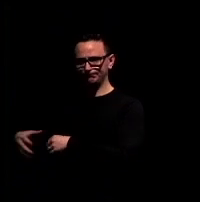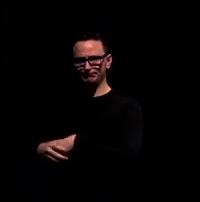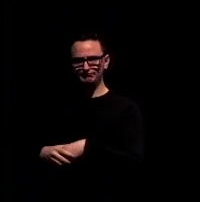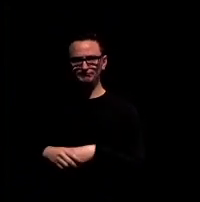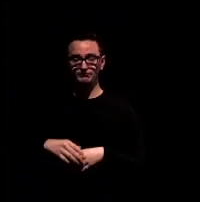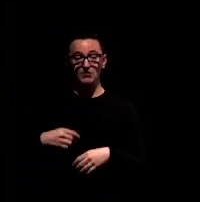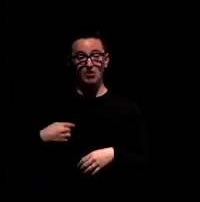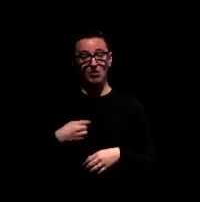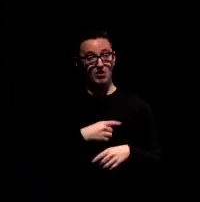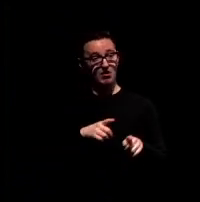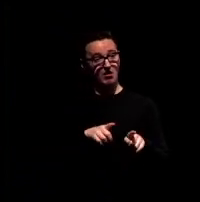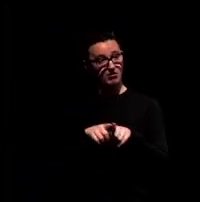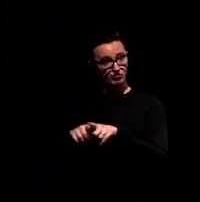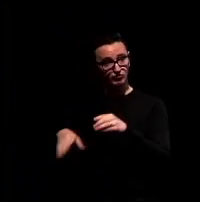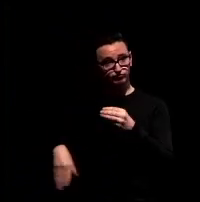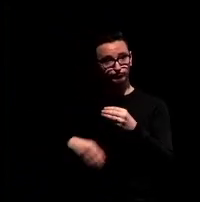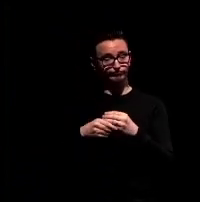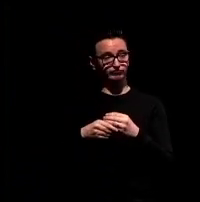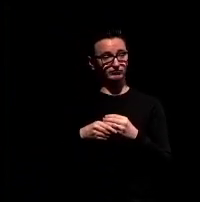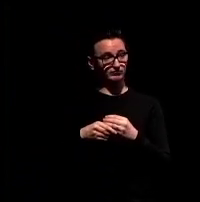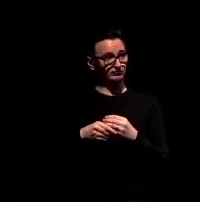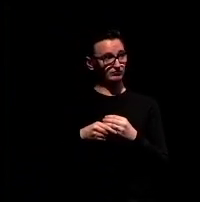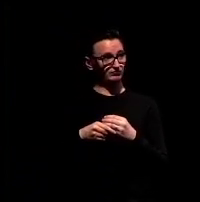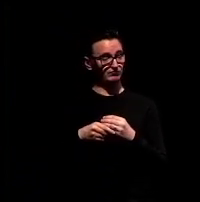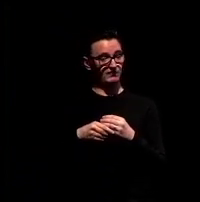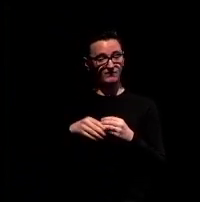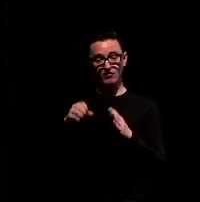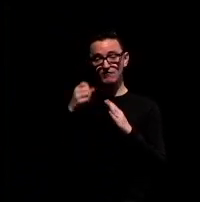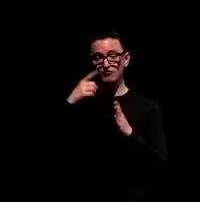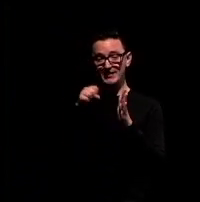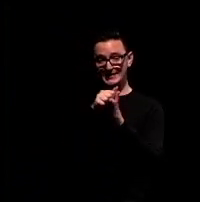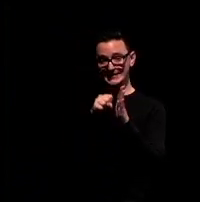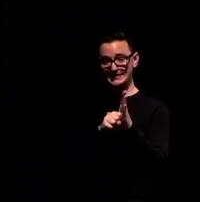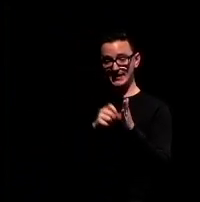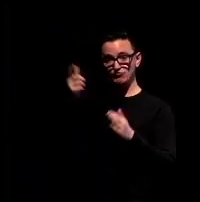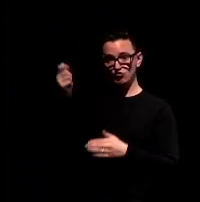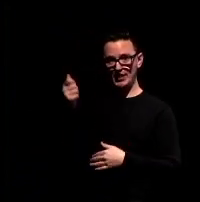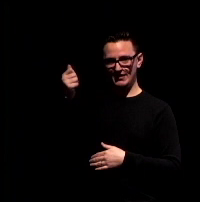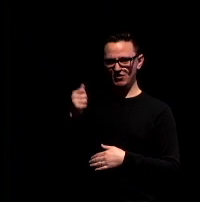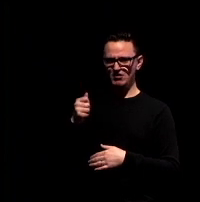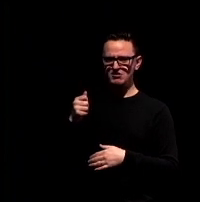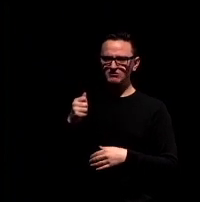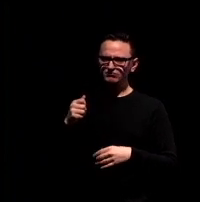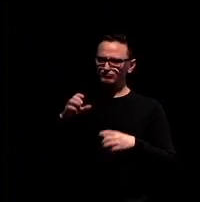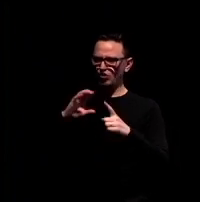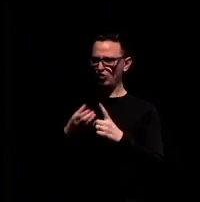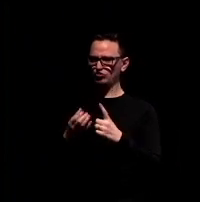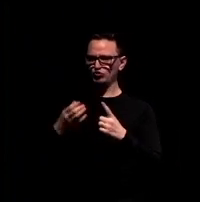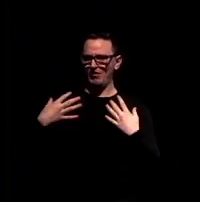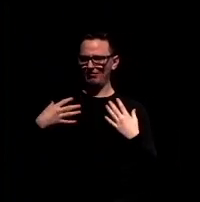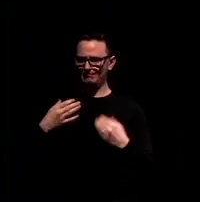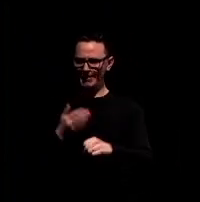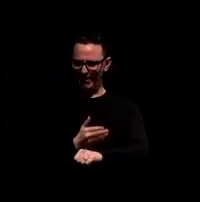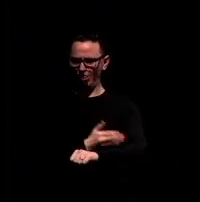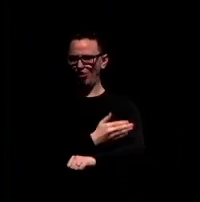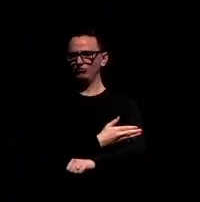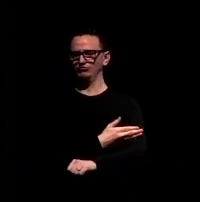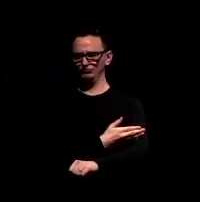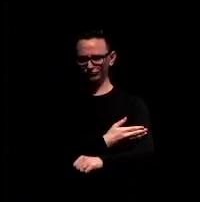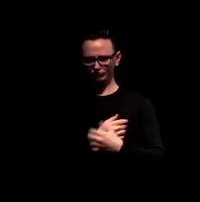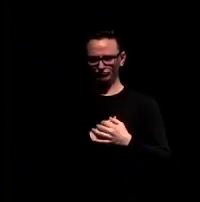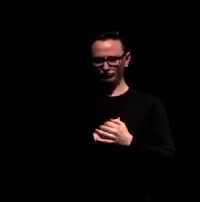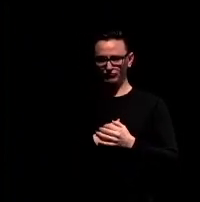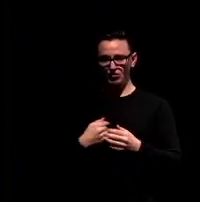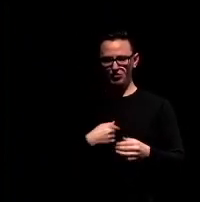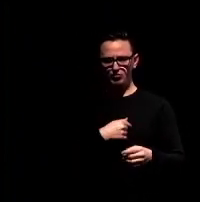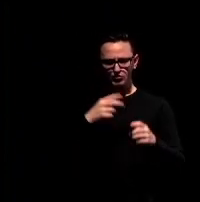We also will put in to the state grants funding cultural healers. We've done more work with elders from